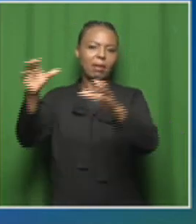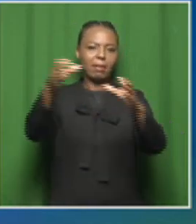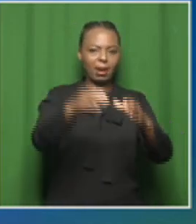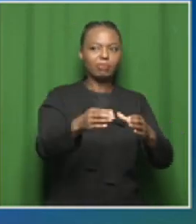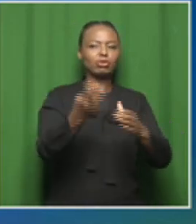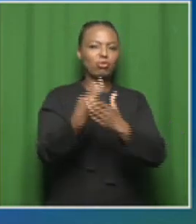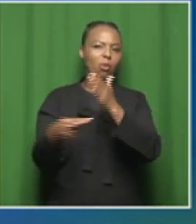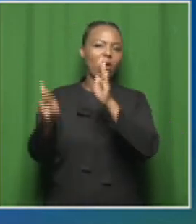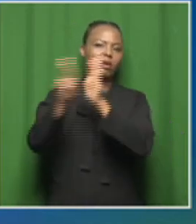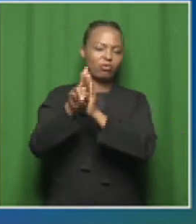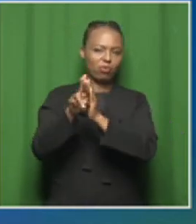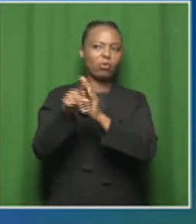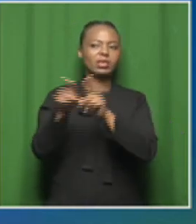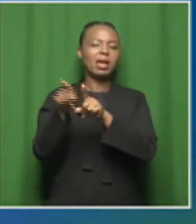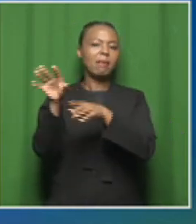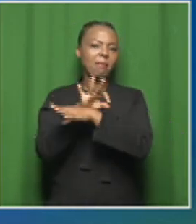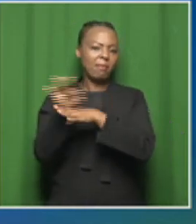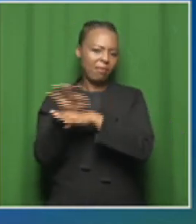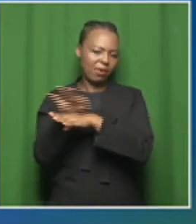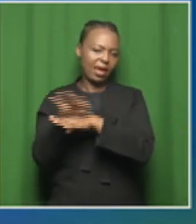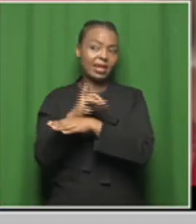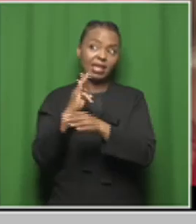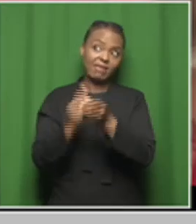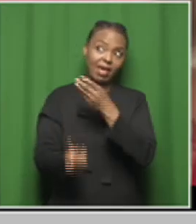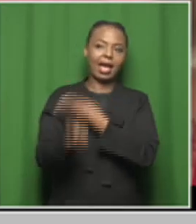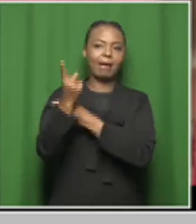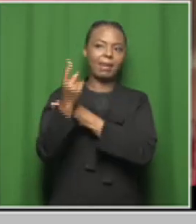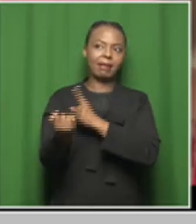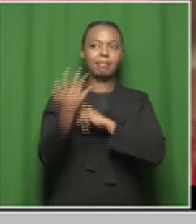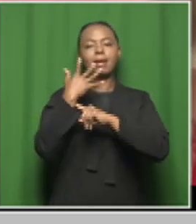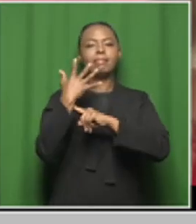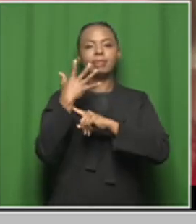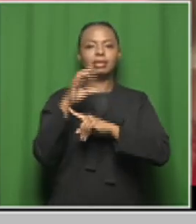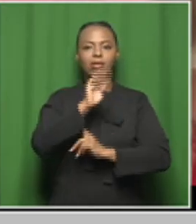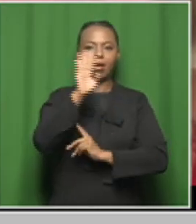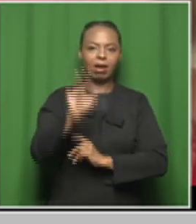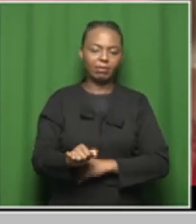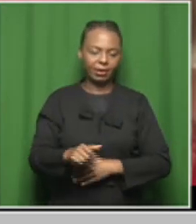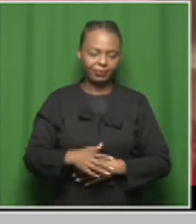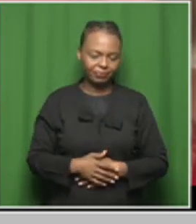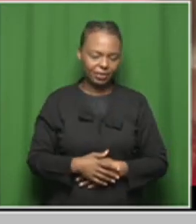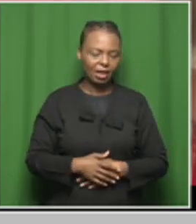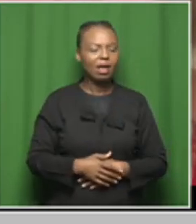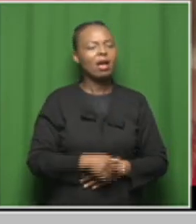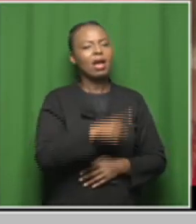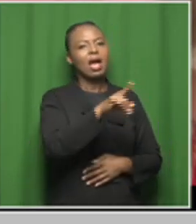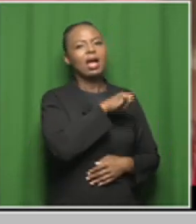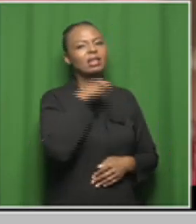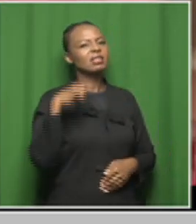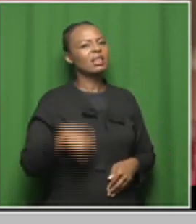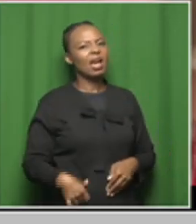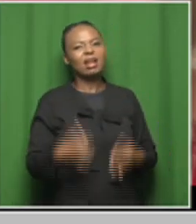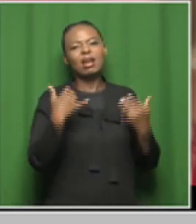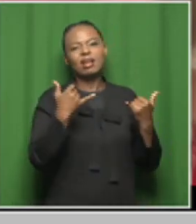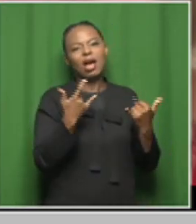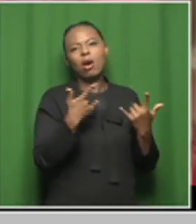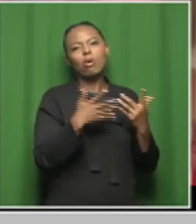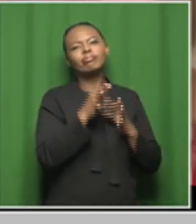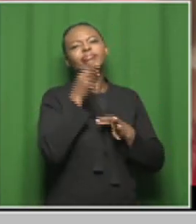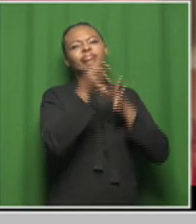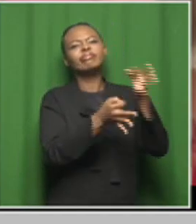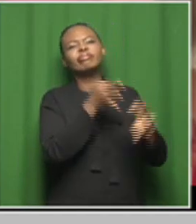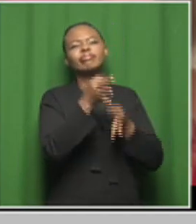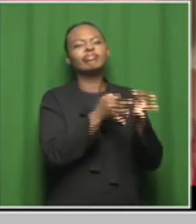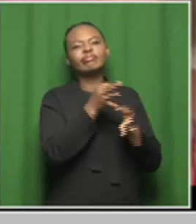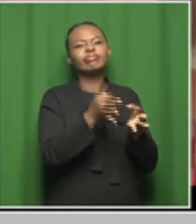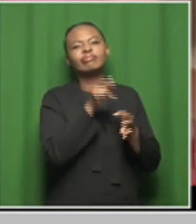the plan. And Dr. Herring, what is China saying about their situation at the moment, though? Because I think people